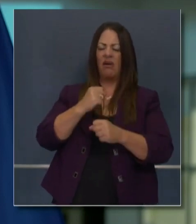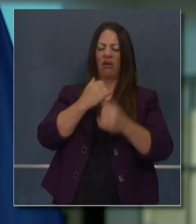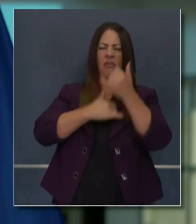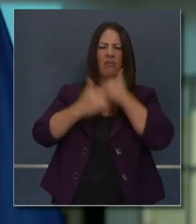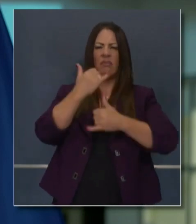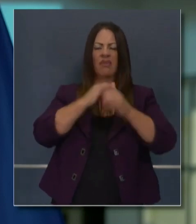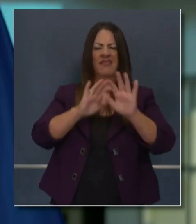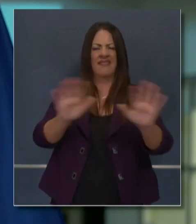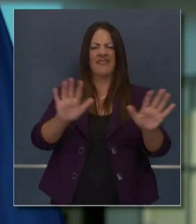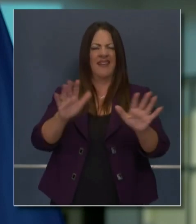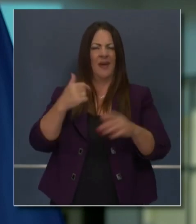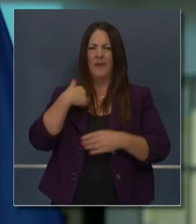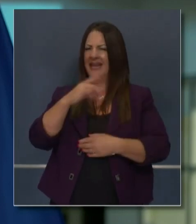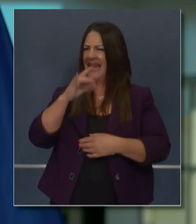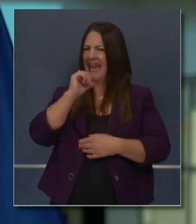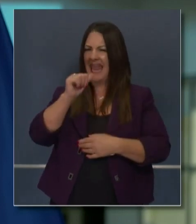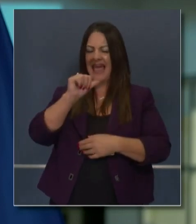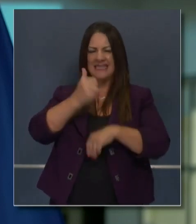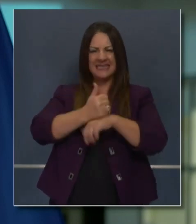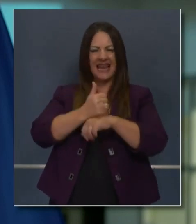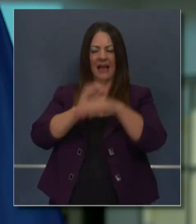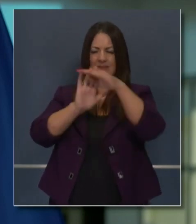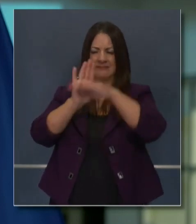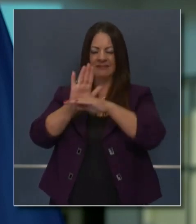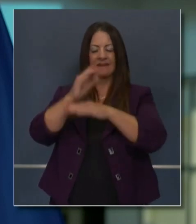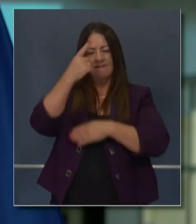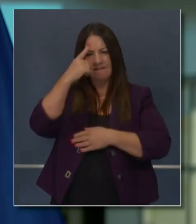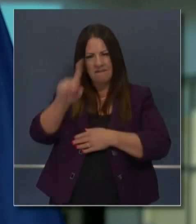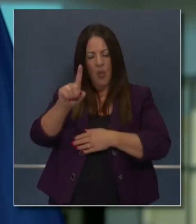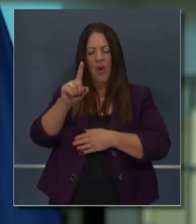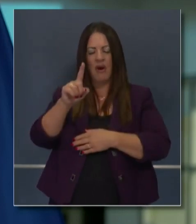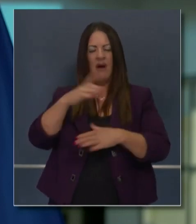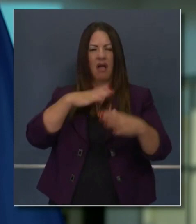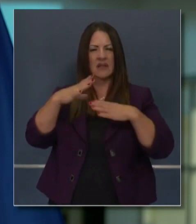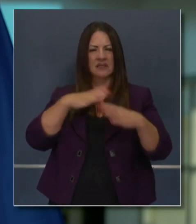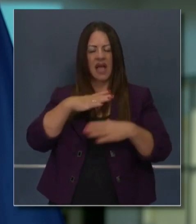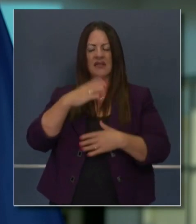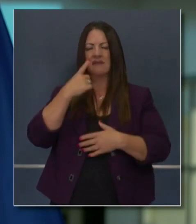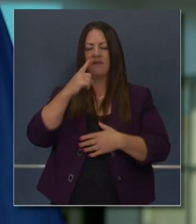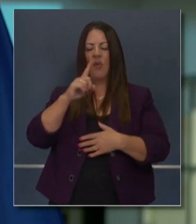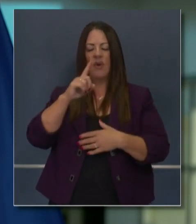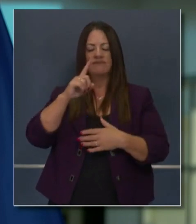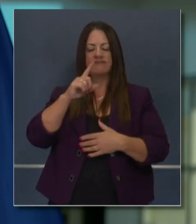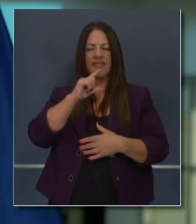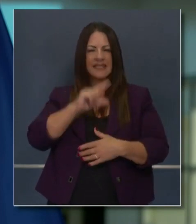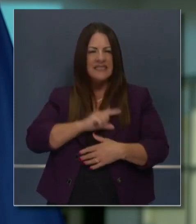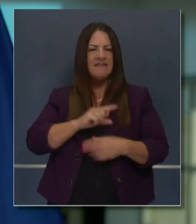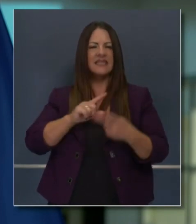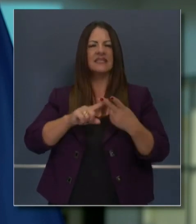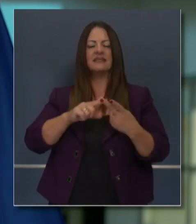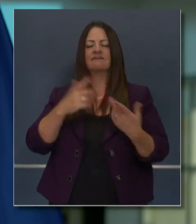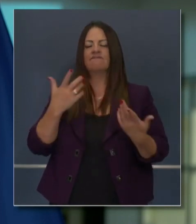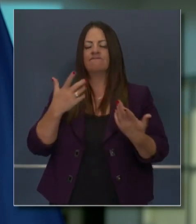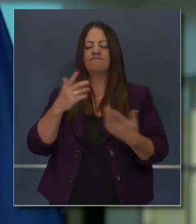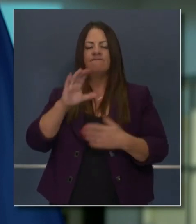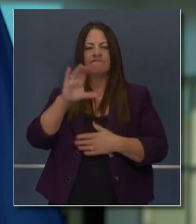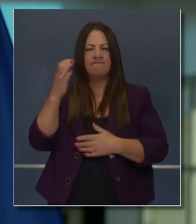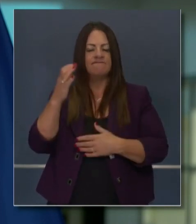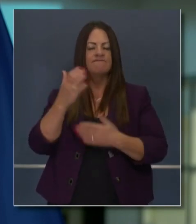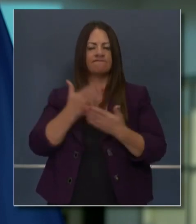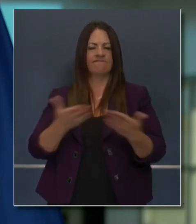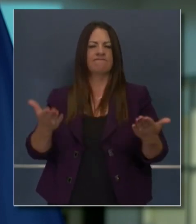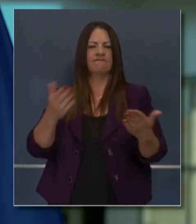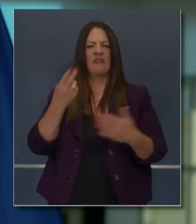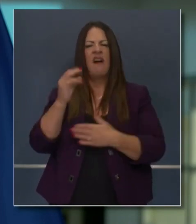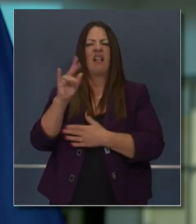Thanksgiving guidelines. We've not put out holiday guidelines formally. We'll be putting those out very, very shortly as well,